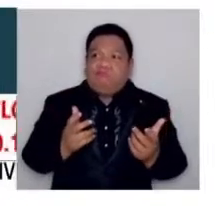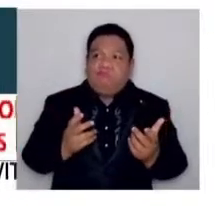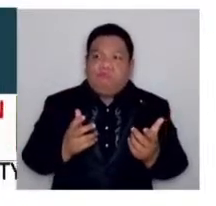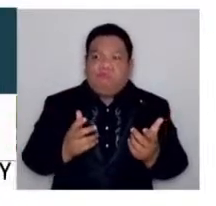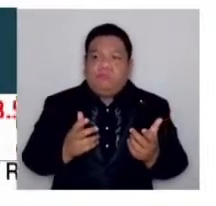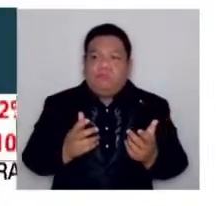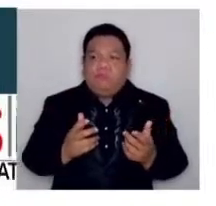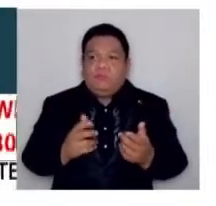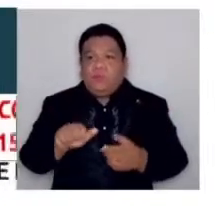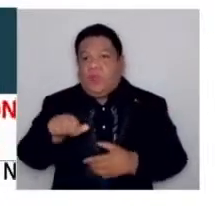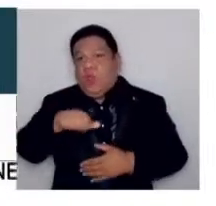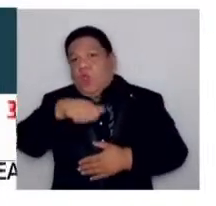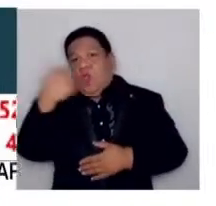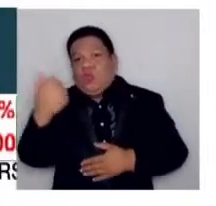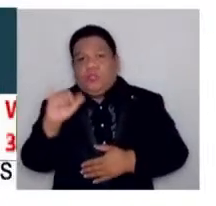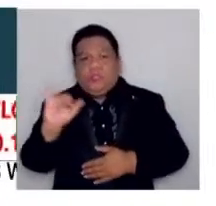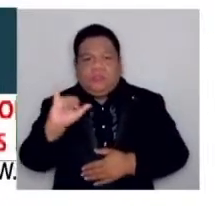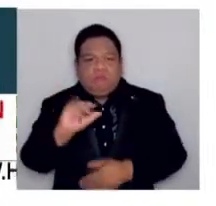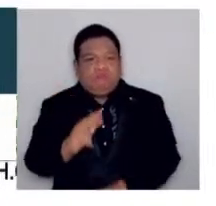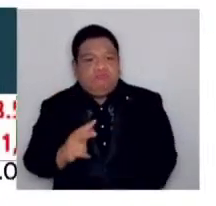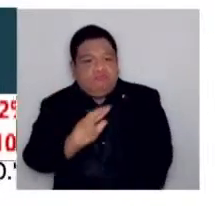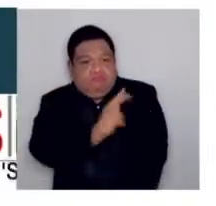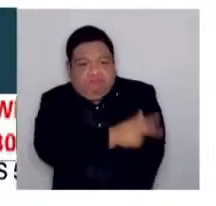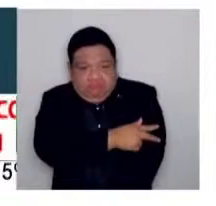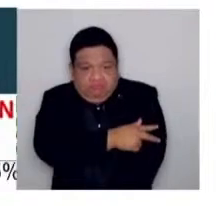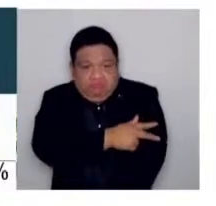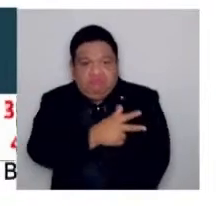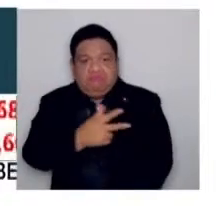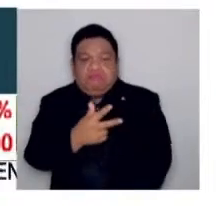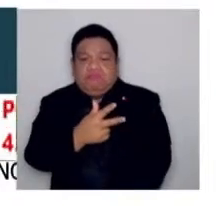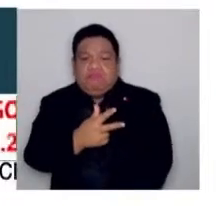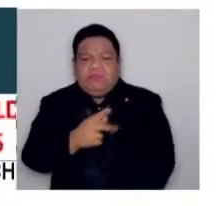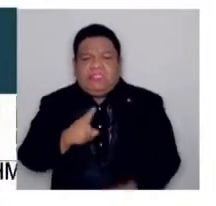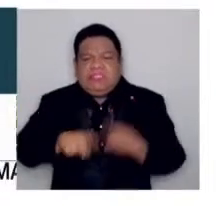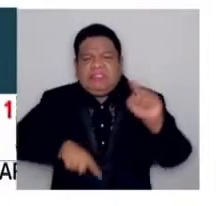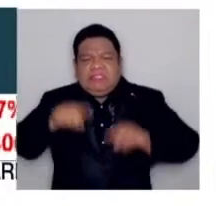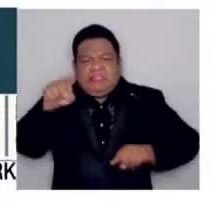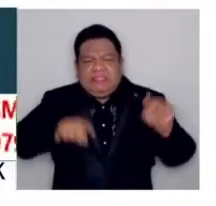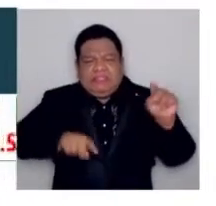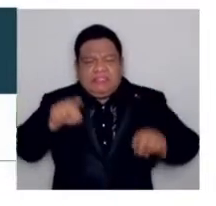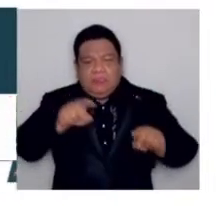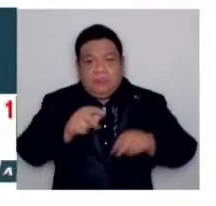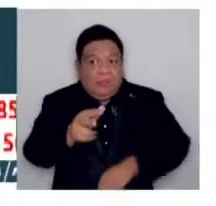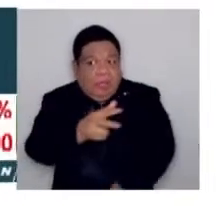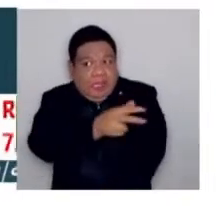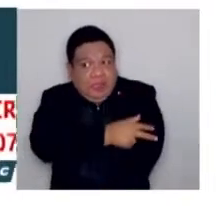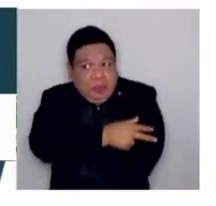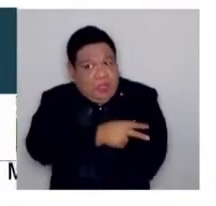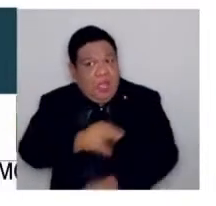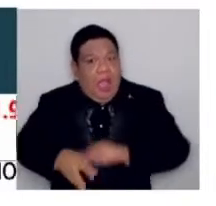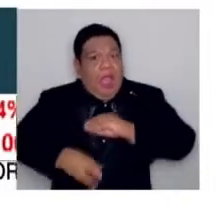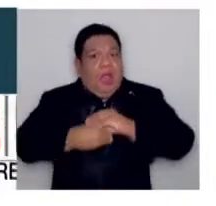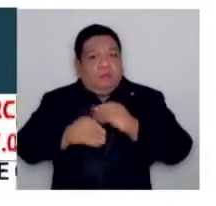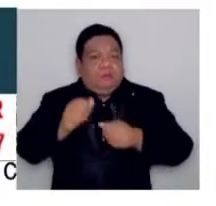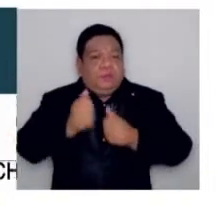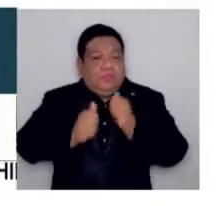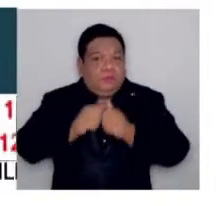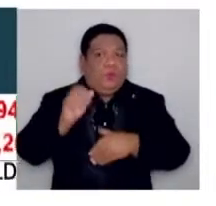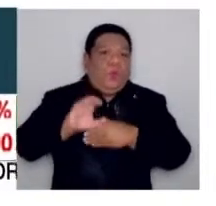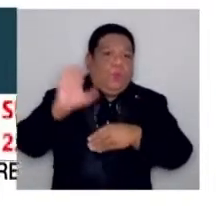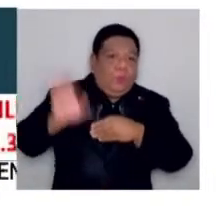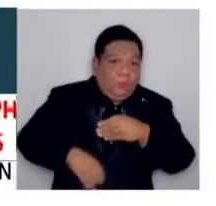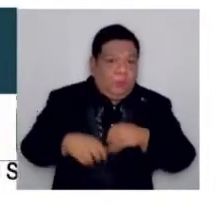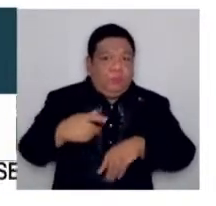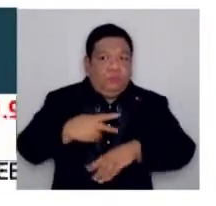booster shots. Yung iba naman parang third dose. No, so iba-iba, Carmina. So I think kailangan